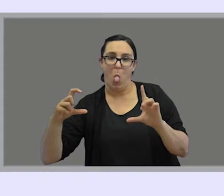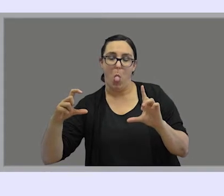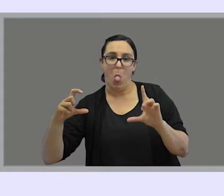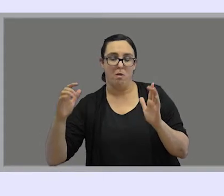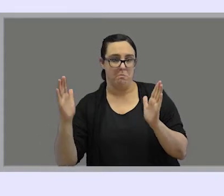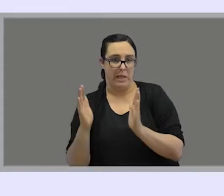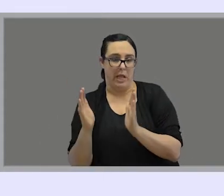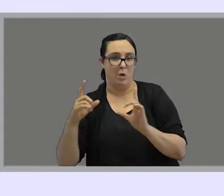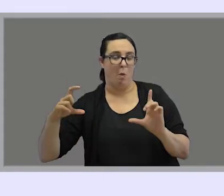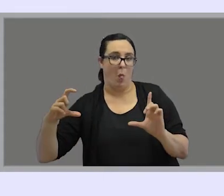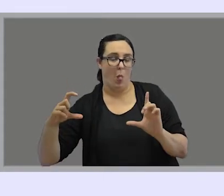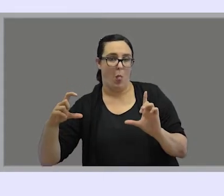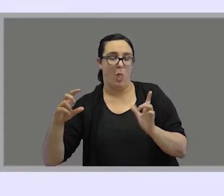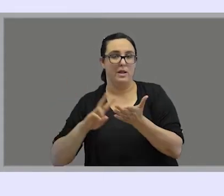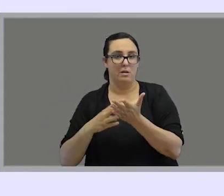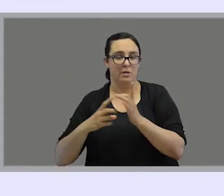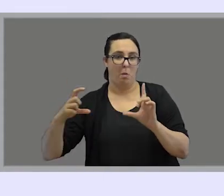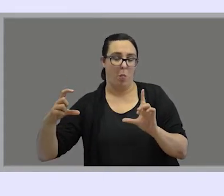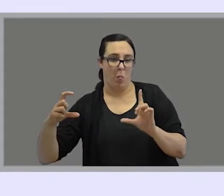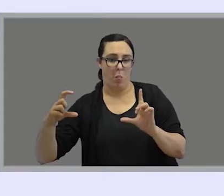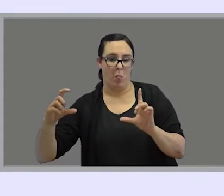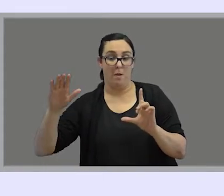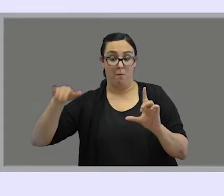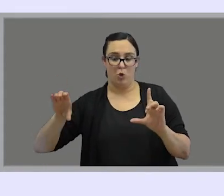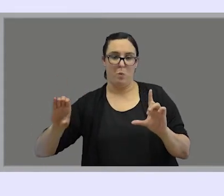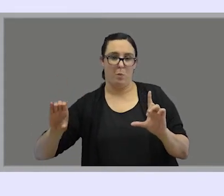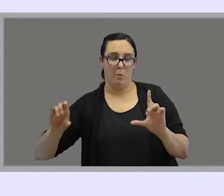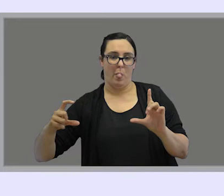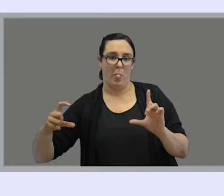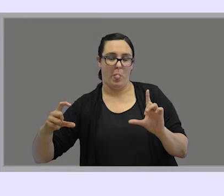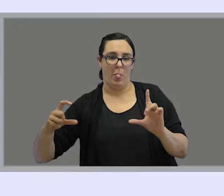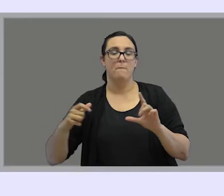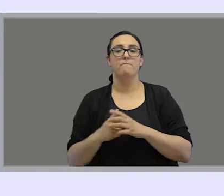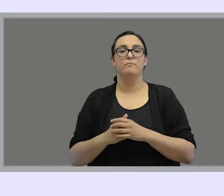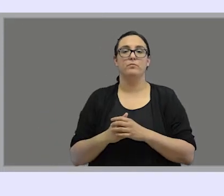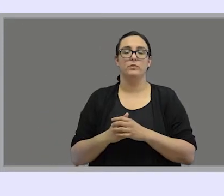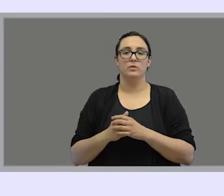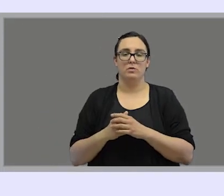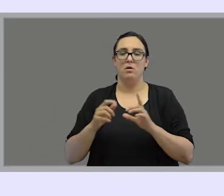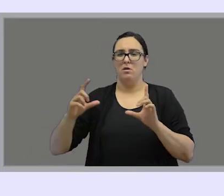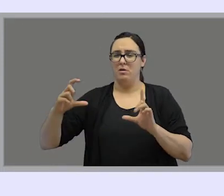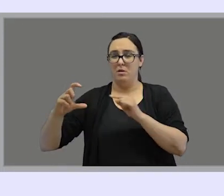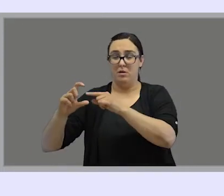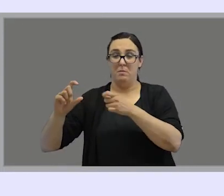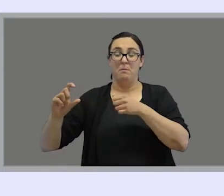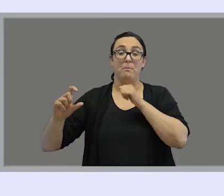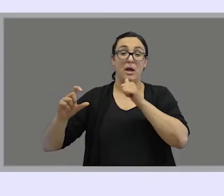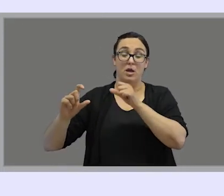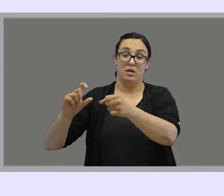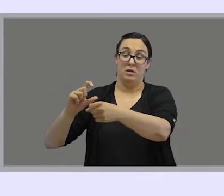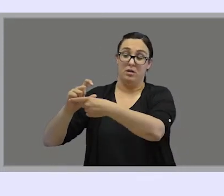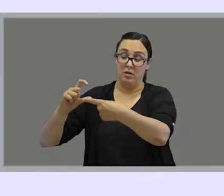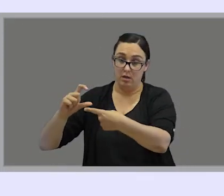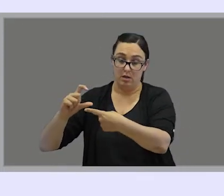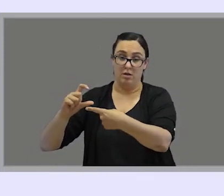fairly small interpreter on the bottom part of the screen, sharing this position